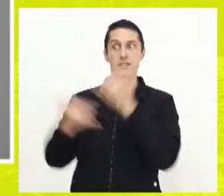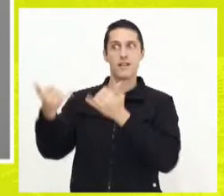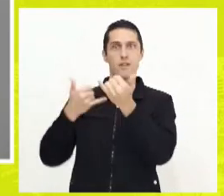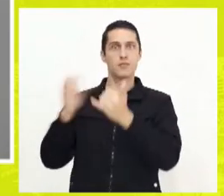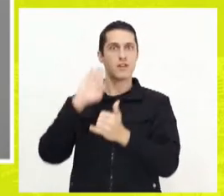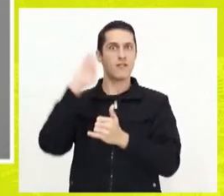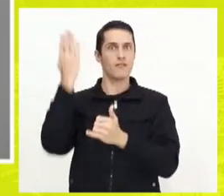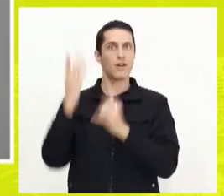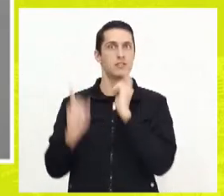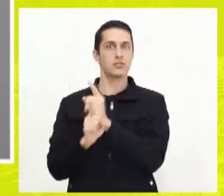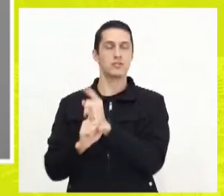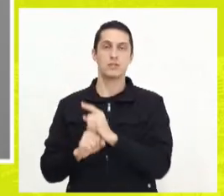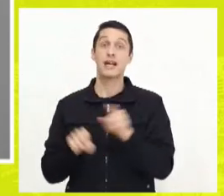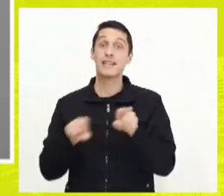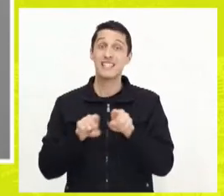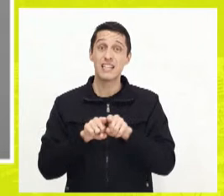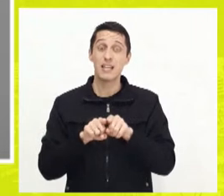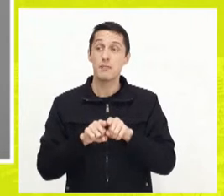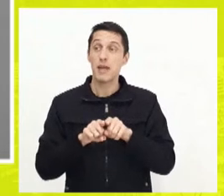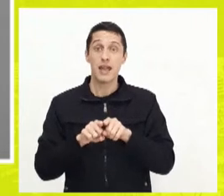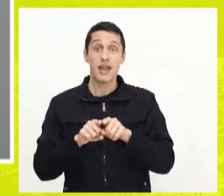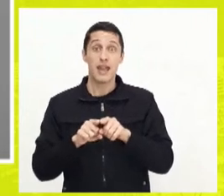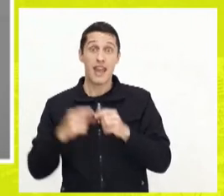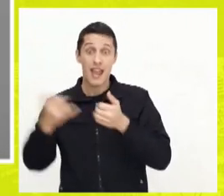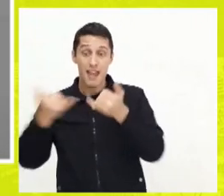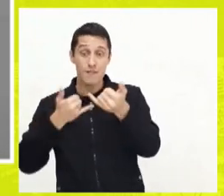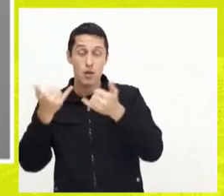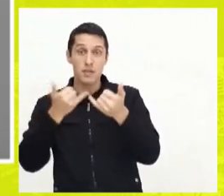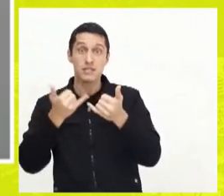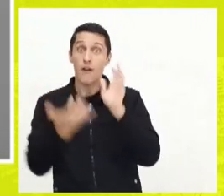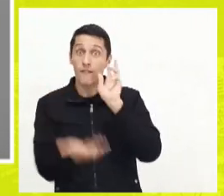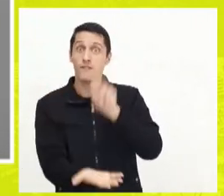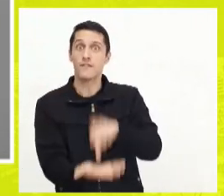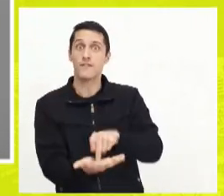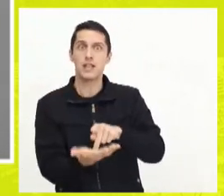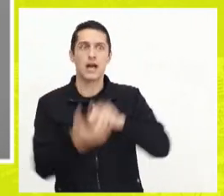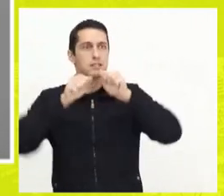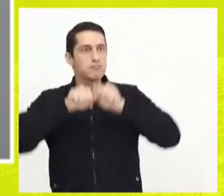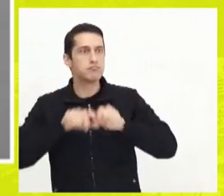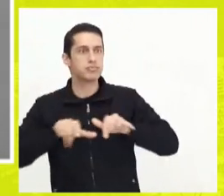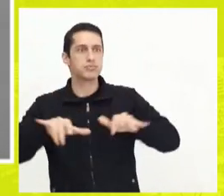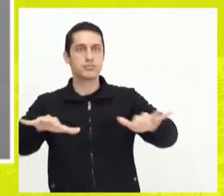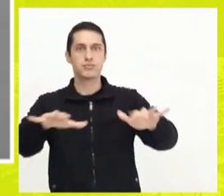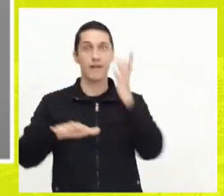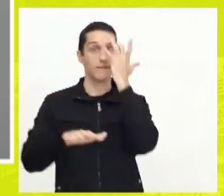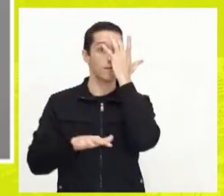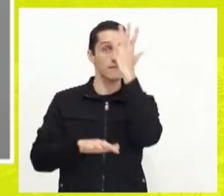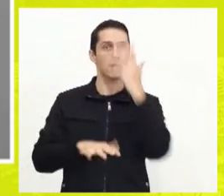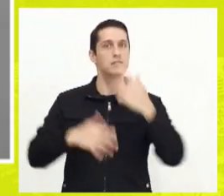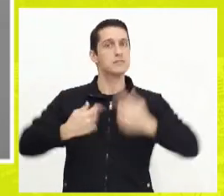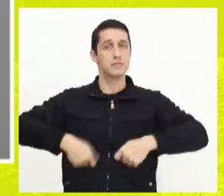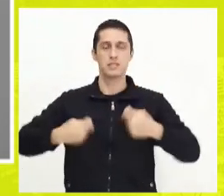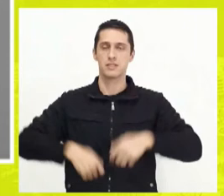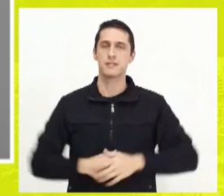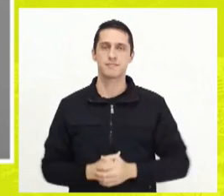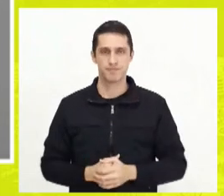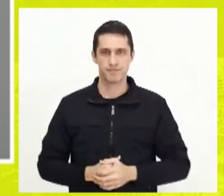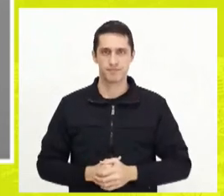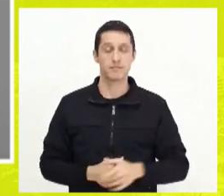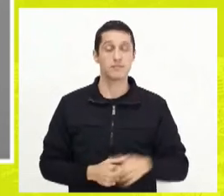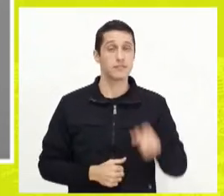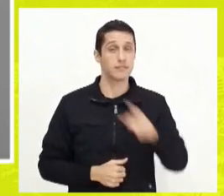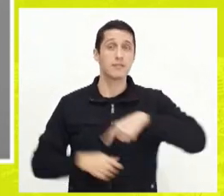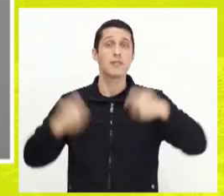misinformation and easier to receive true information and i wrap up my second comment highlighting that we